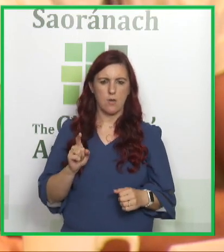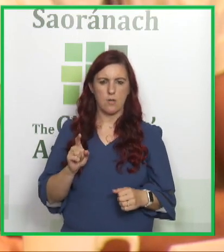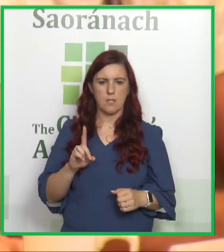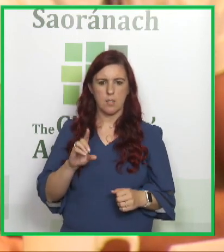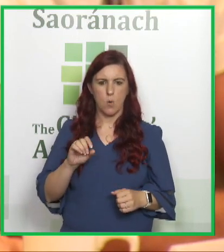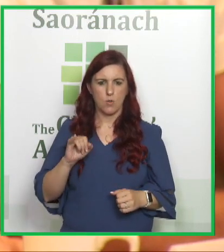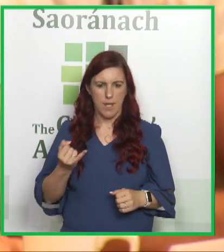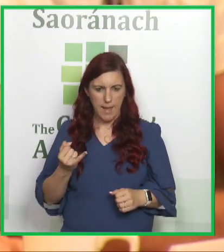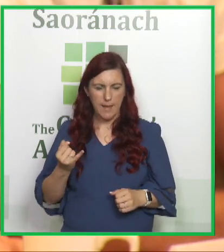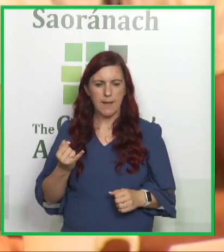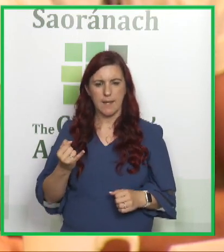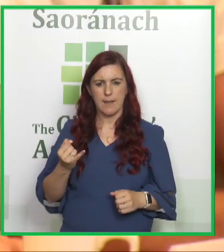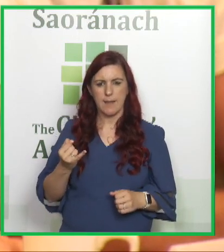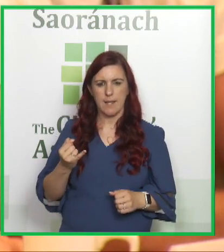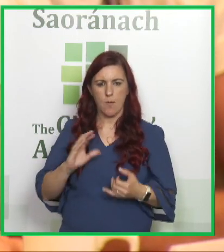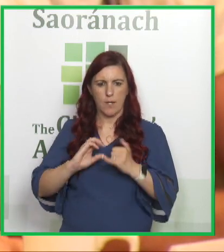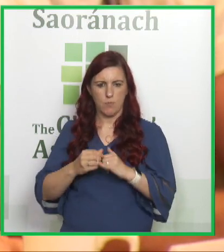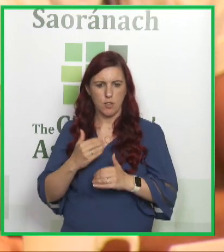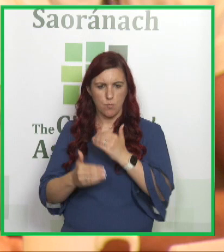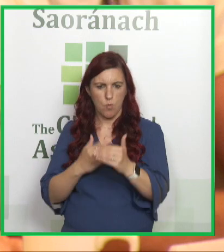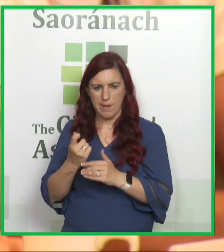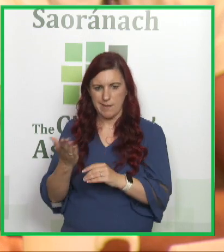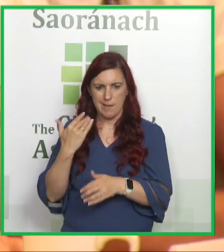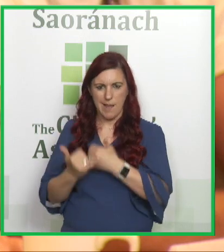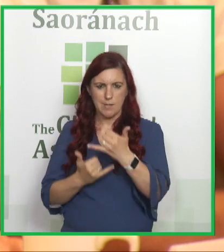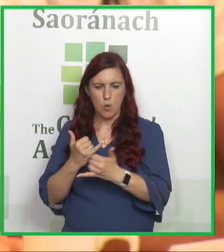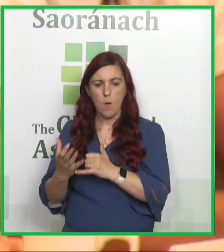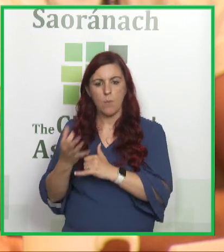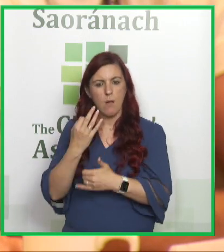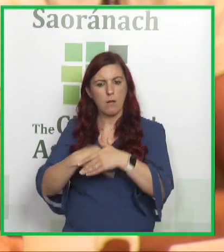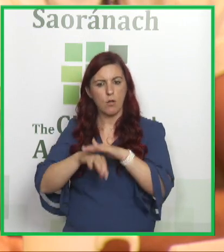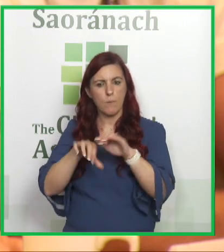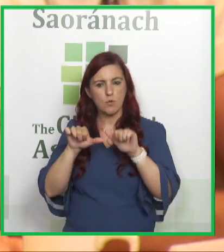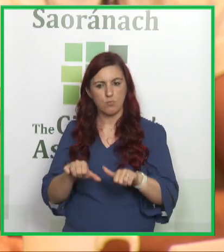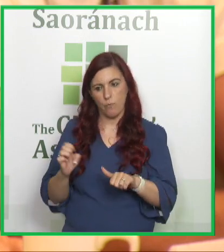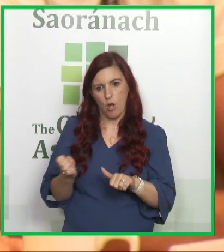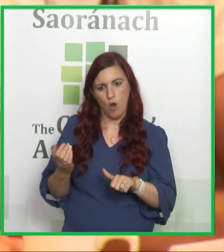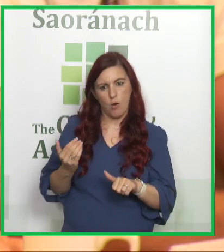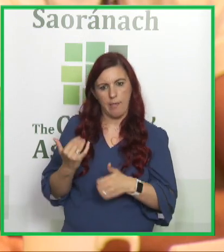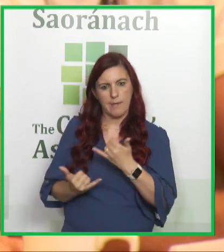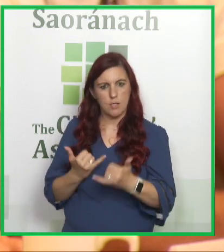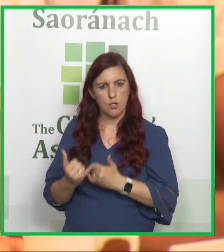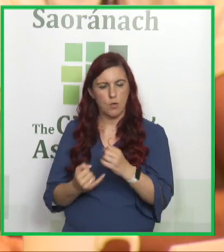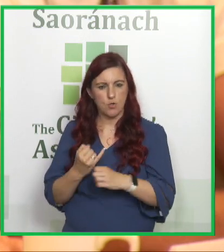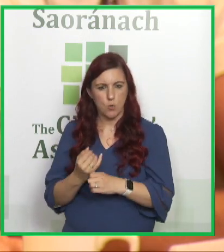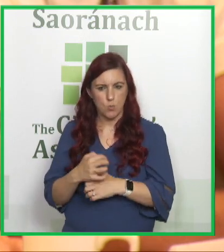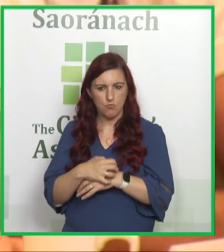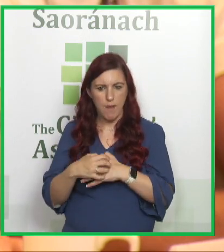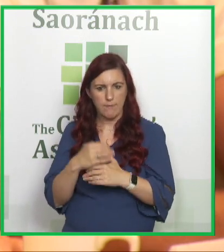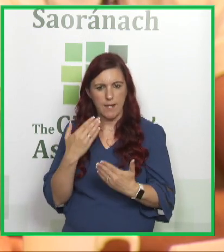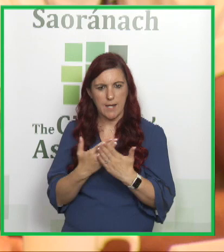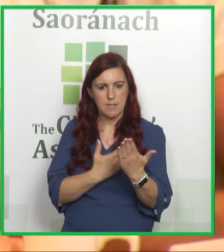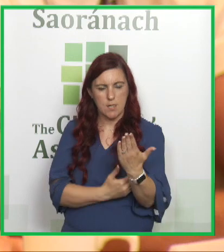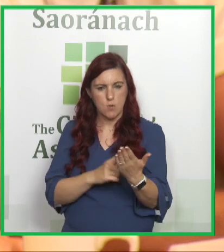DOJ, the Department of Justice, has been trying to progress this since last year, and we obtained government approval earlier this year to draft legislation to facilitate